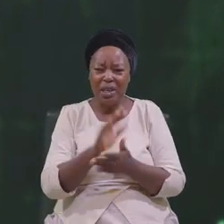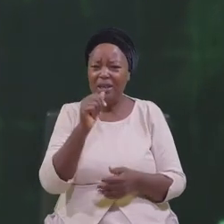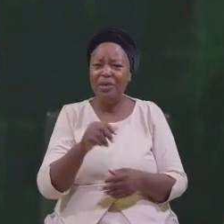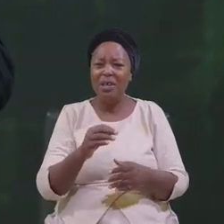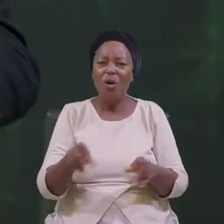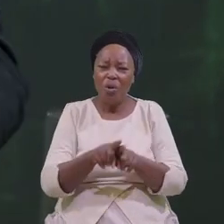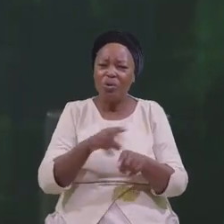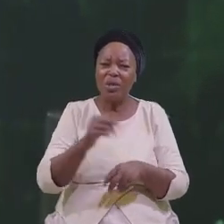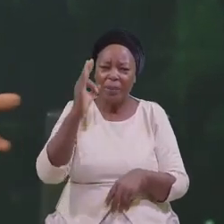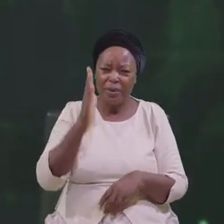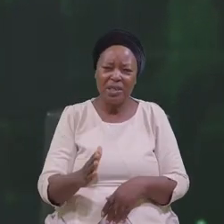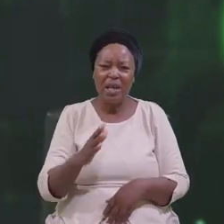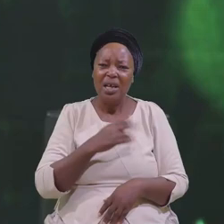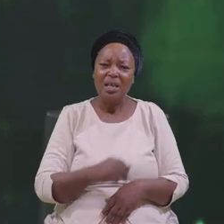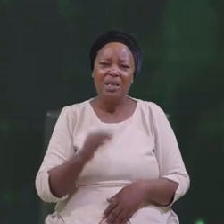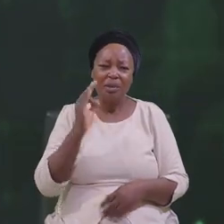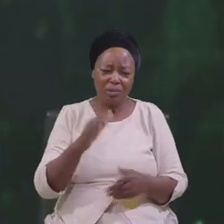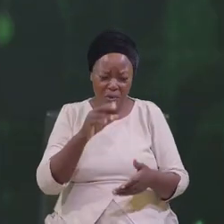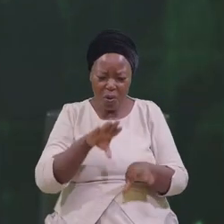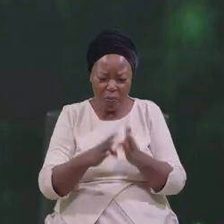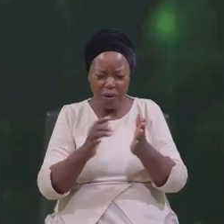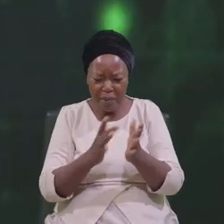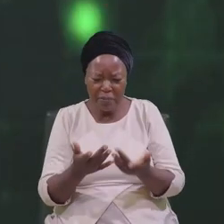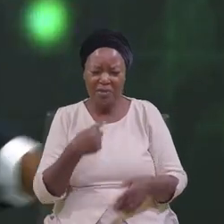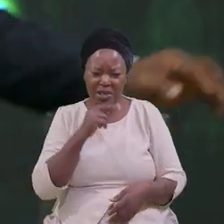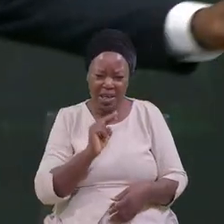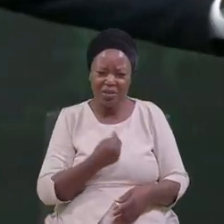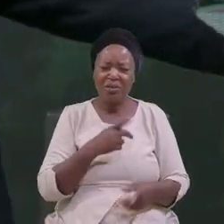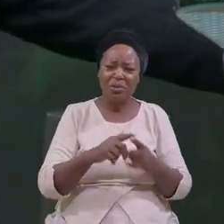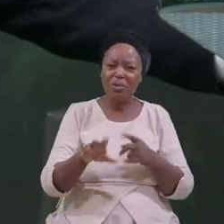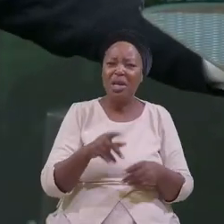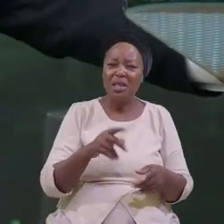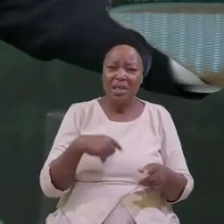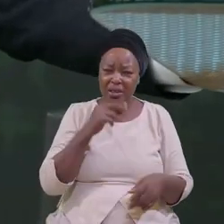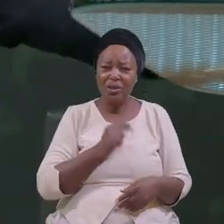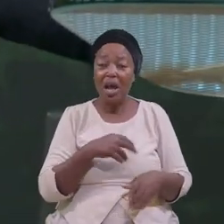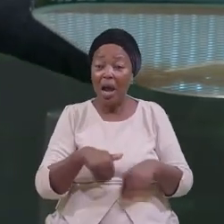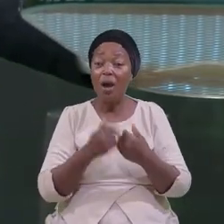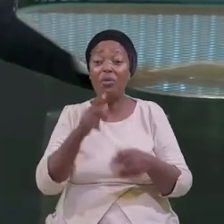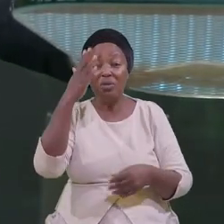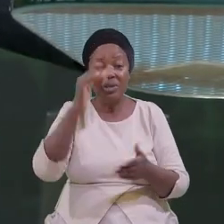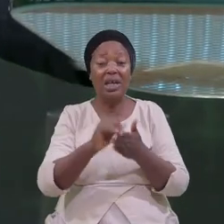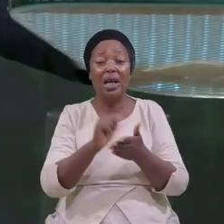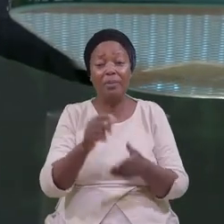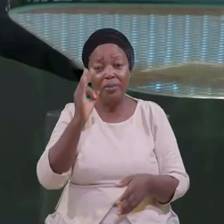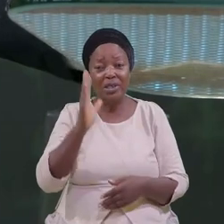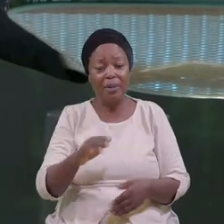Even the preacher, he preaches it, he quotes the Bible, he tells it to others. How do you know whether a preacher believes that or not? You